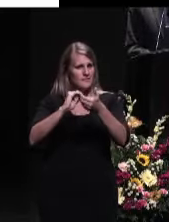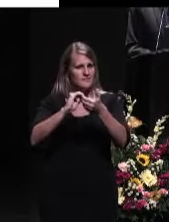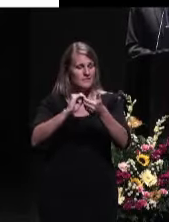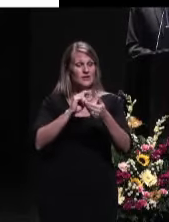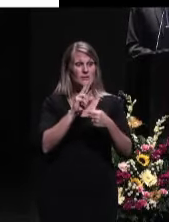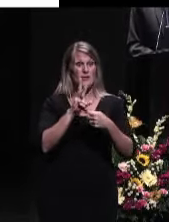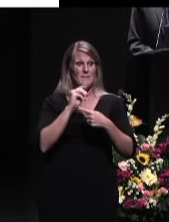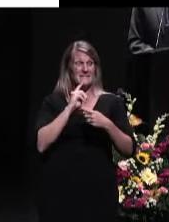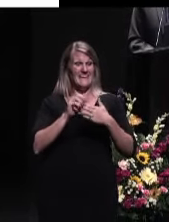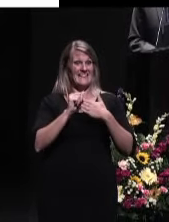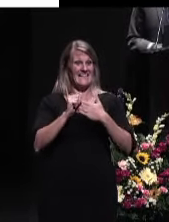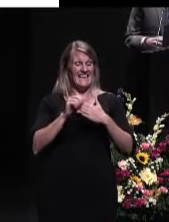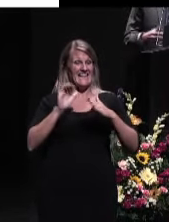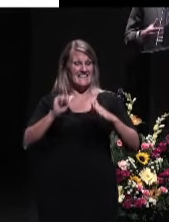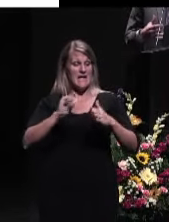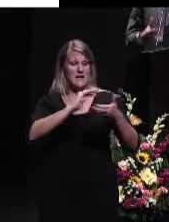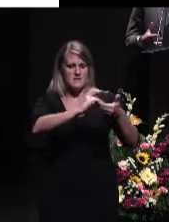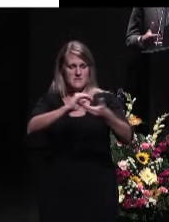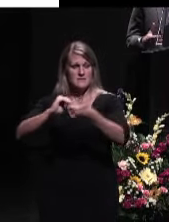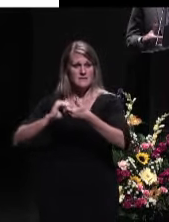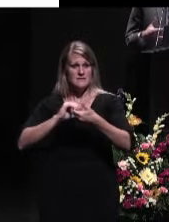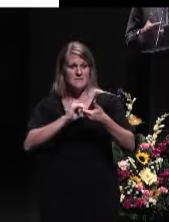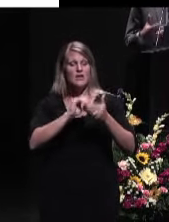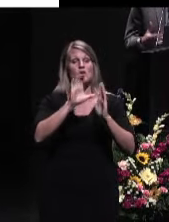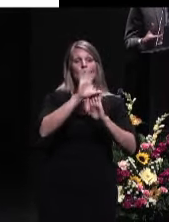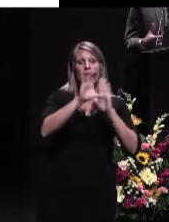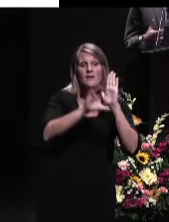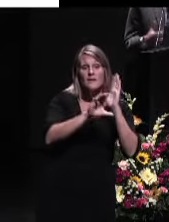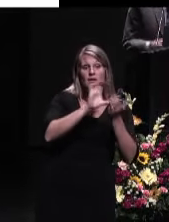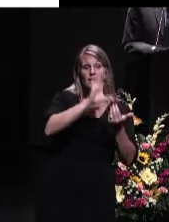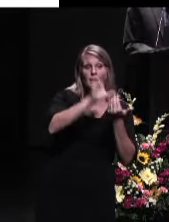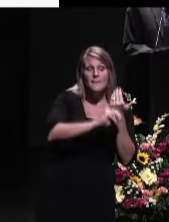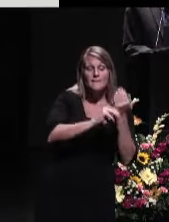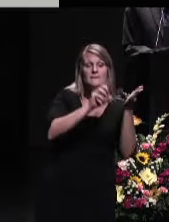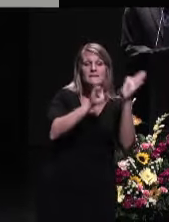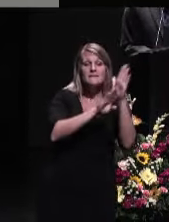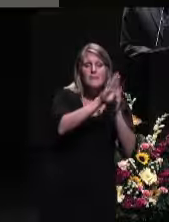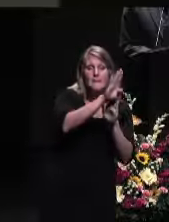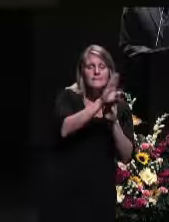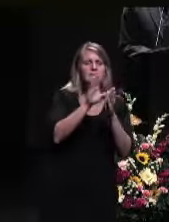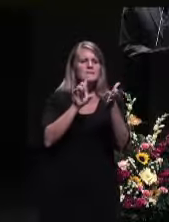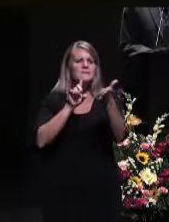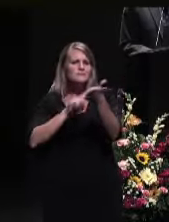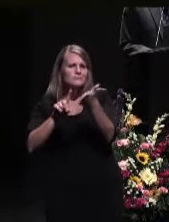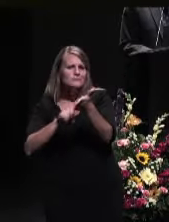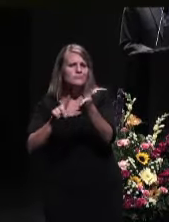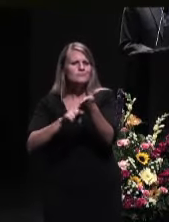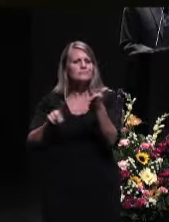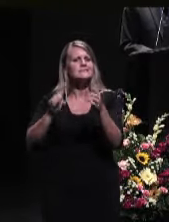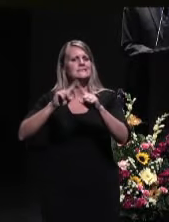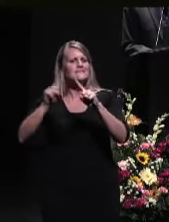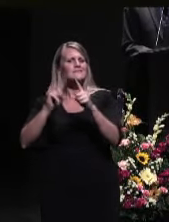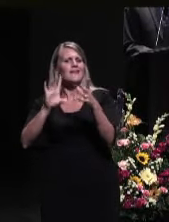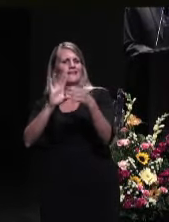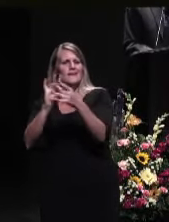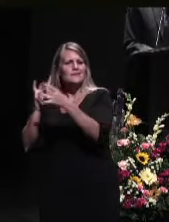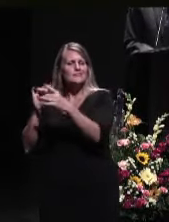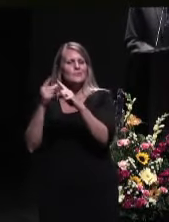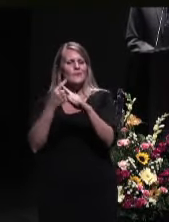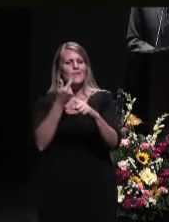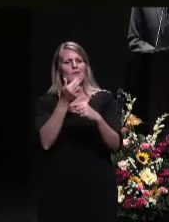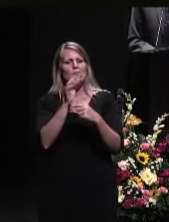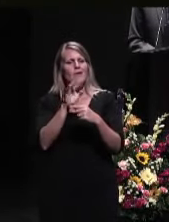is leading, where we bring together curriculum development, additional research, and linkages with the Grand Water Challenges, the